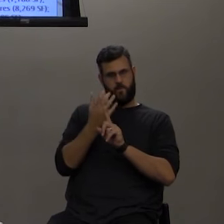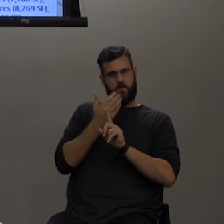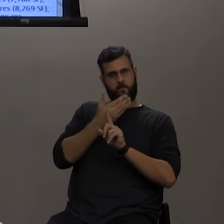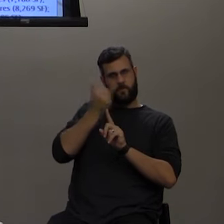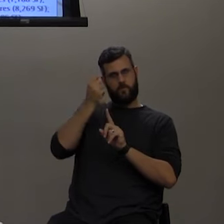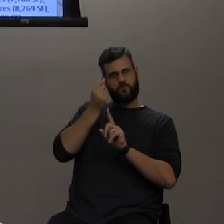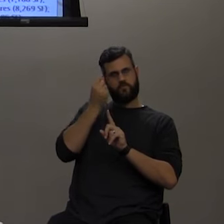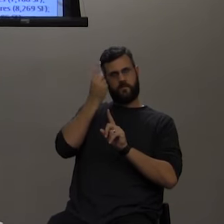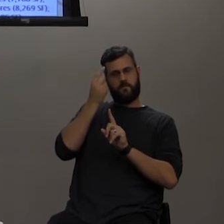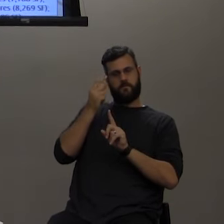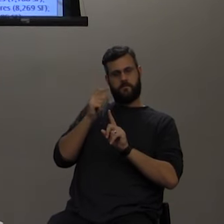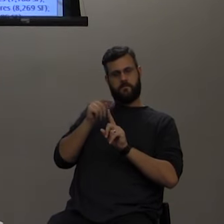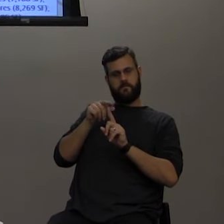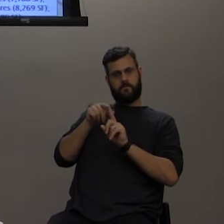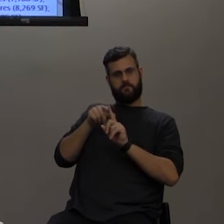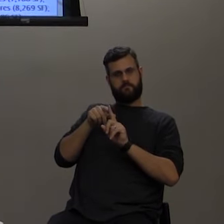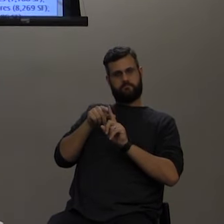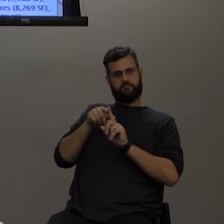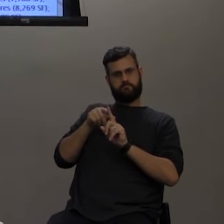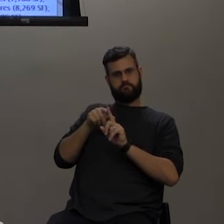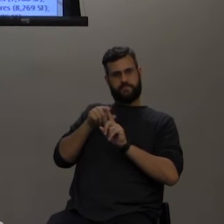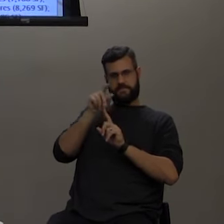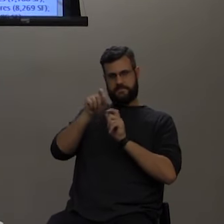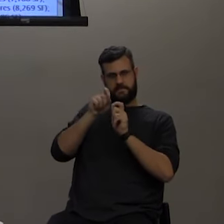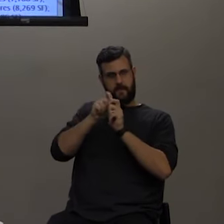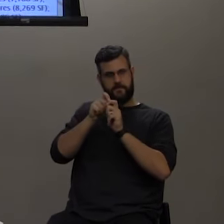understand exactly what